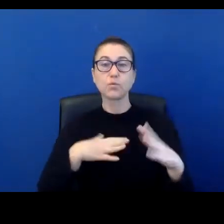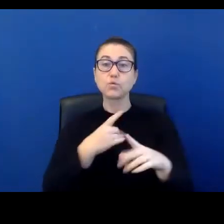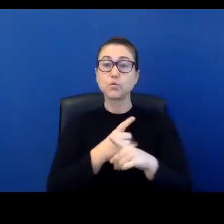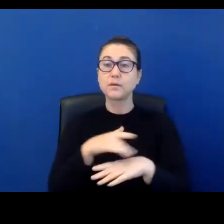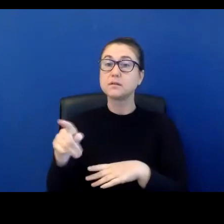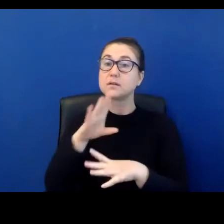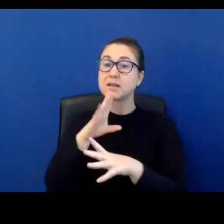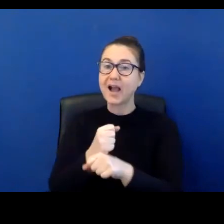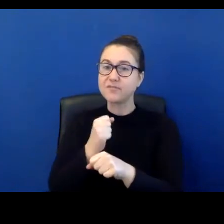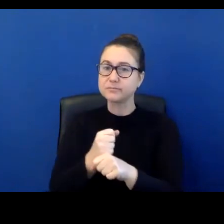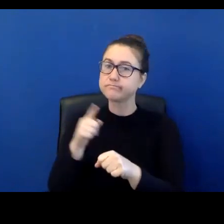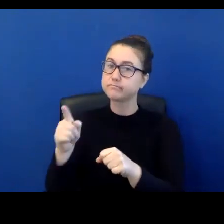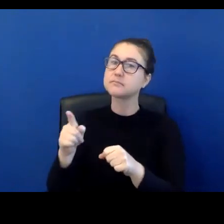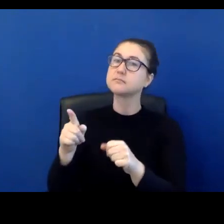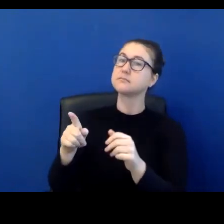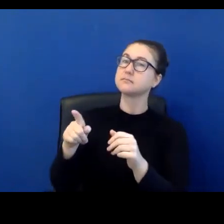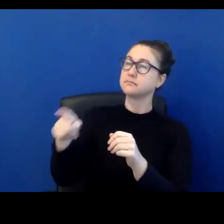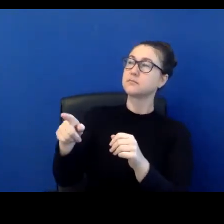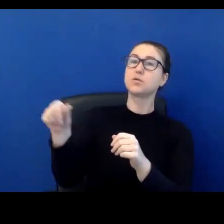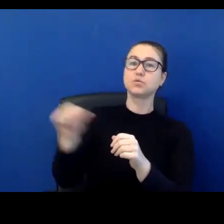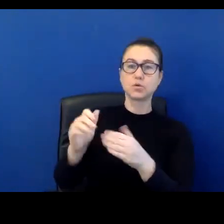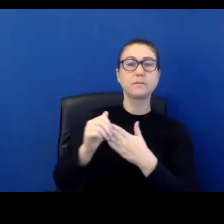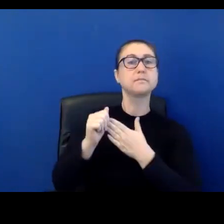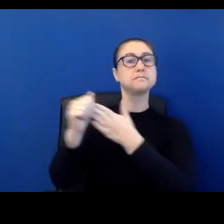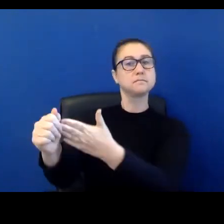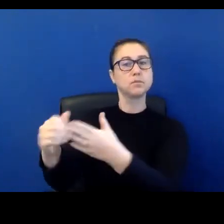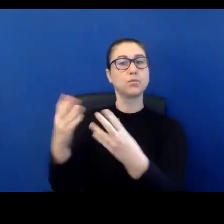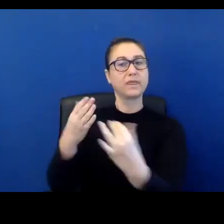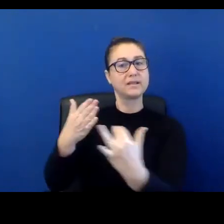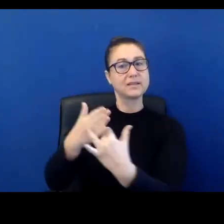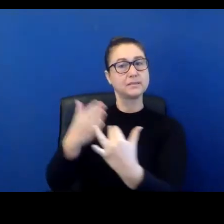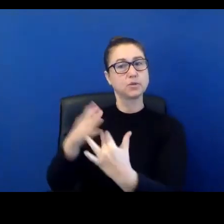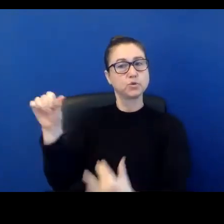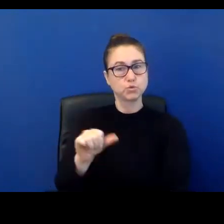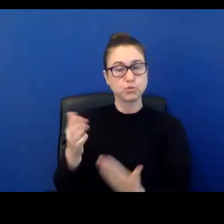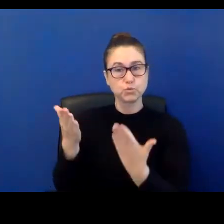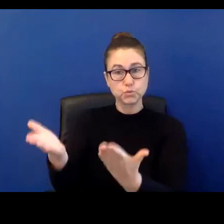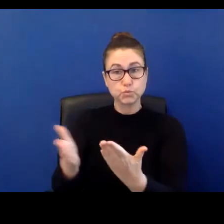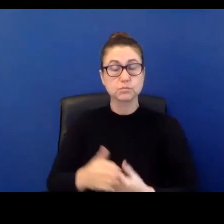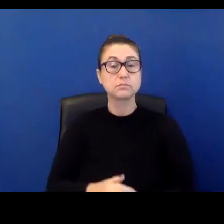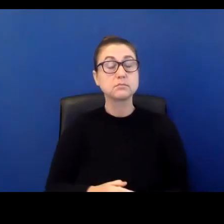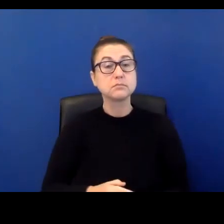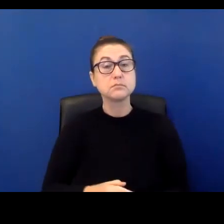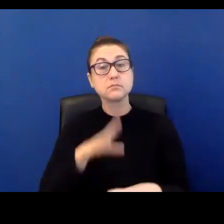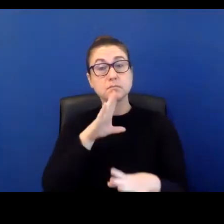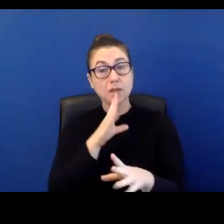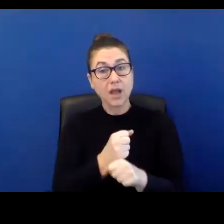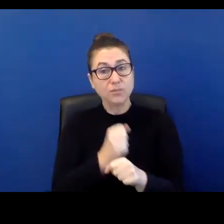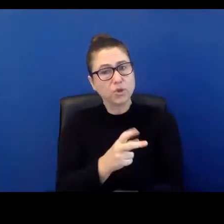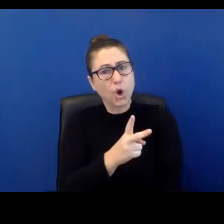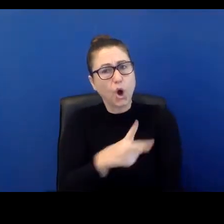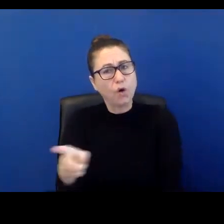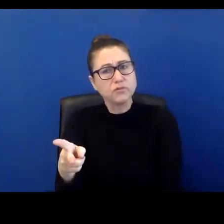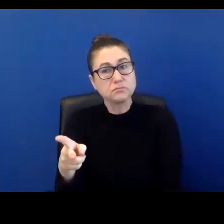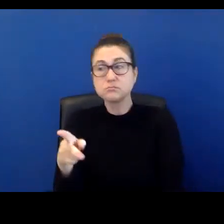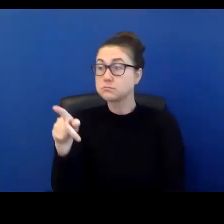as a leader when it comes to accessibility. So government often quite rightly sets itself